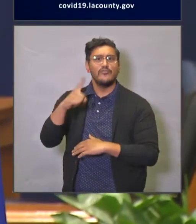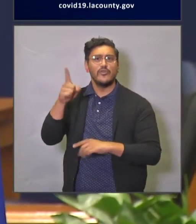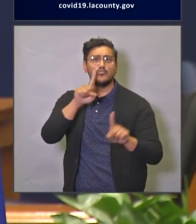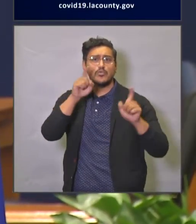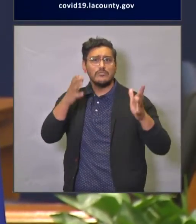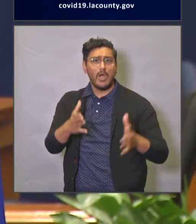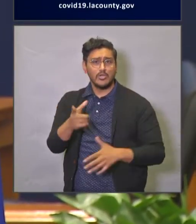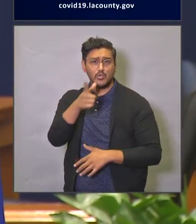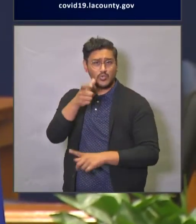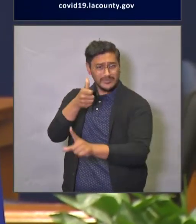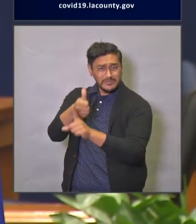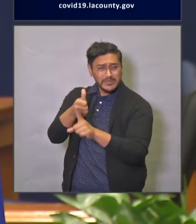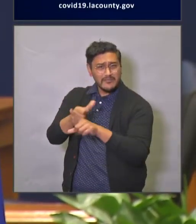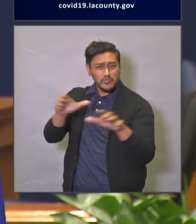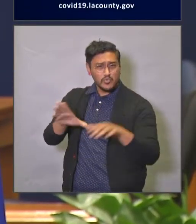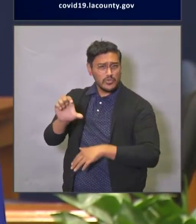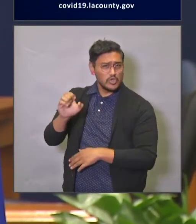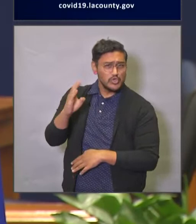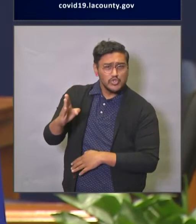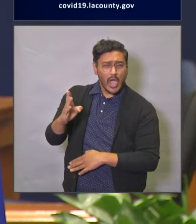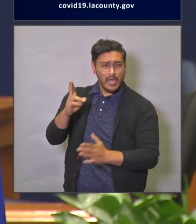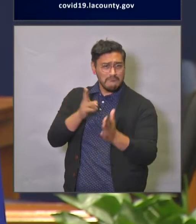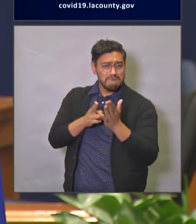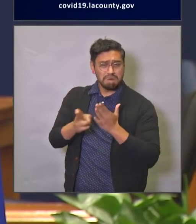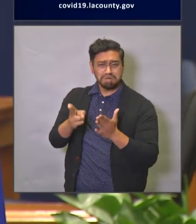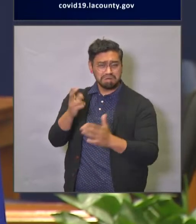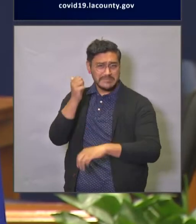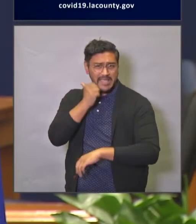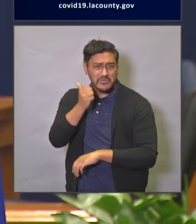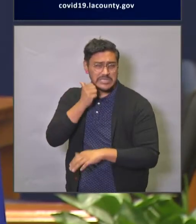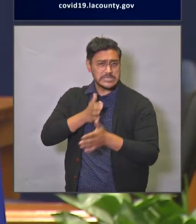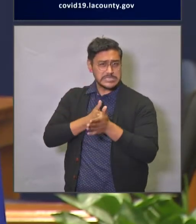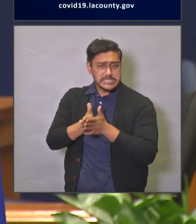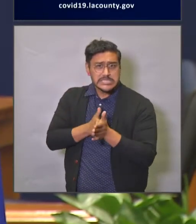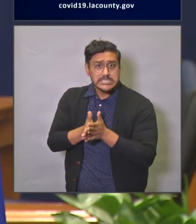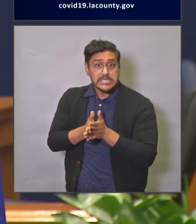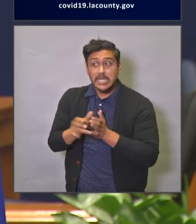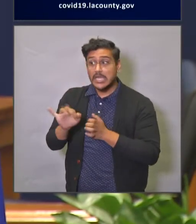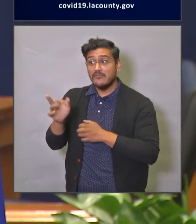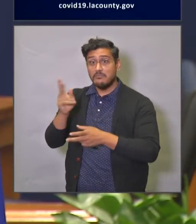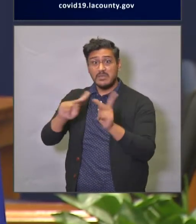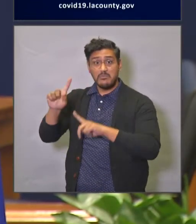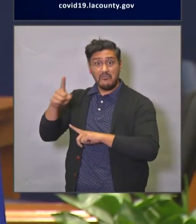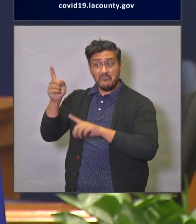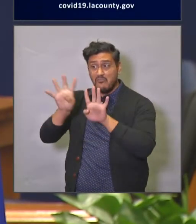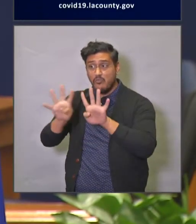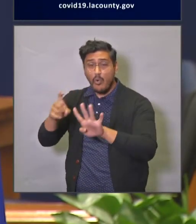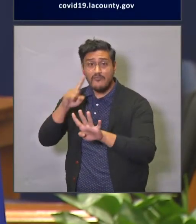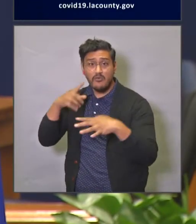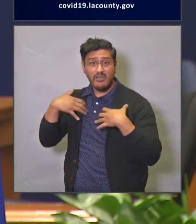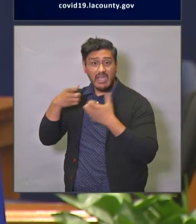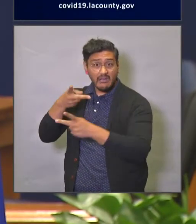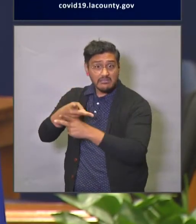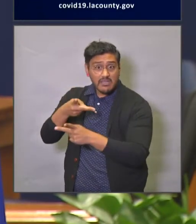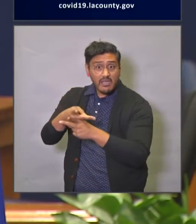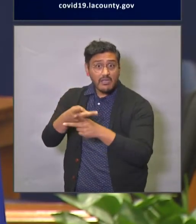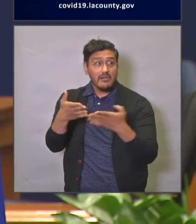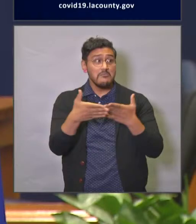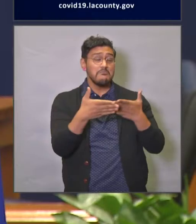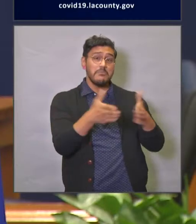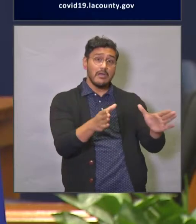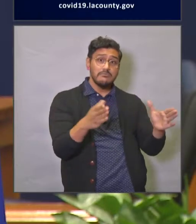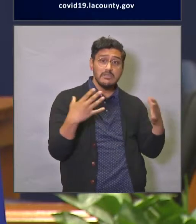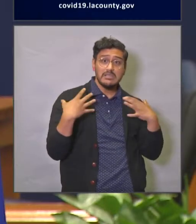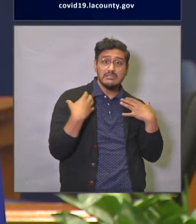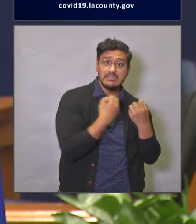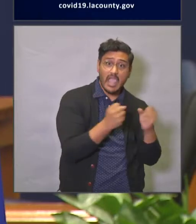their jobs with integrity every single day. Whether it's people on the front lines in healthcare, in public safety, in